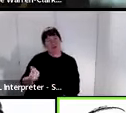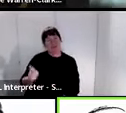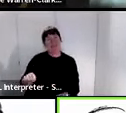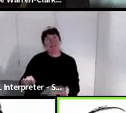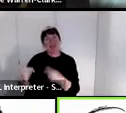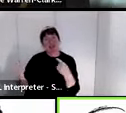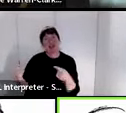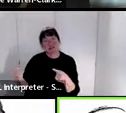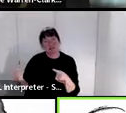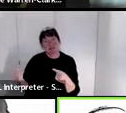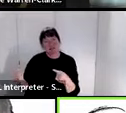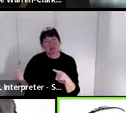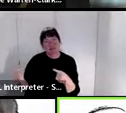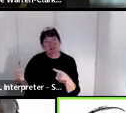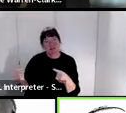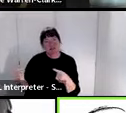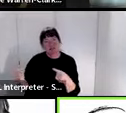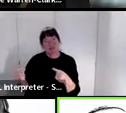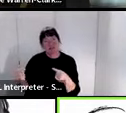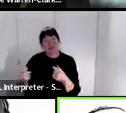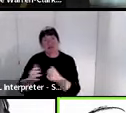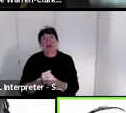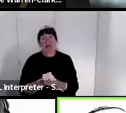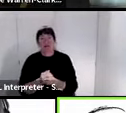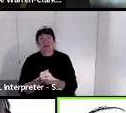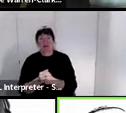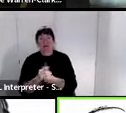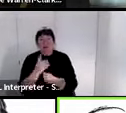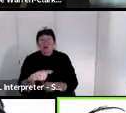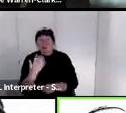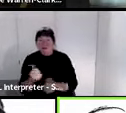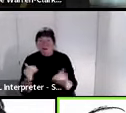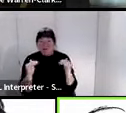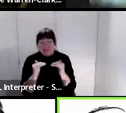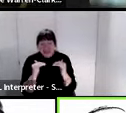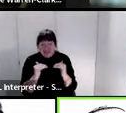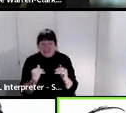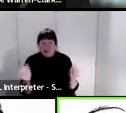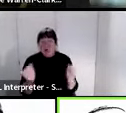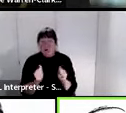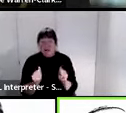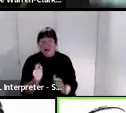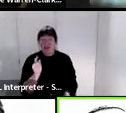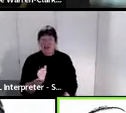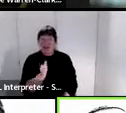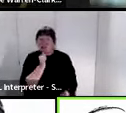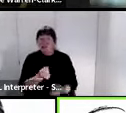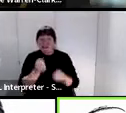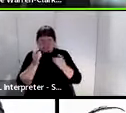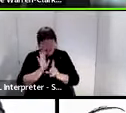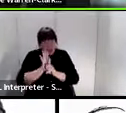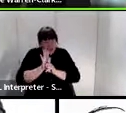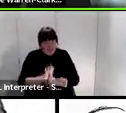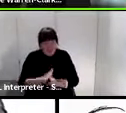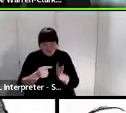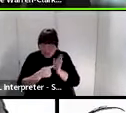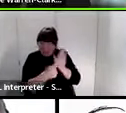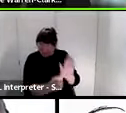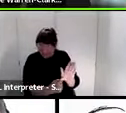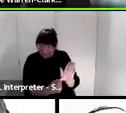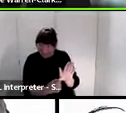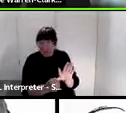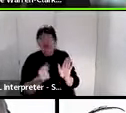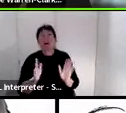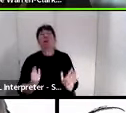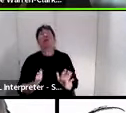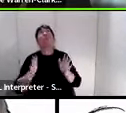could literally just enforce the standards we already have, and that would be a massive step forward. Thanks, Rebekah